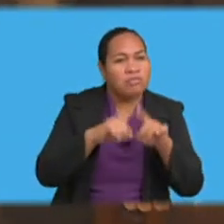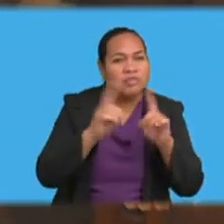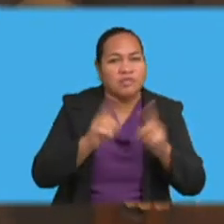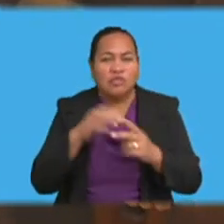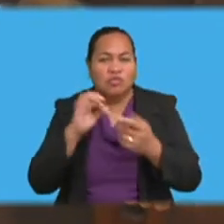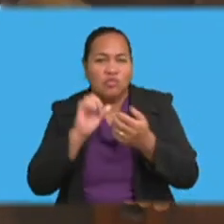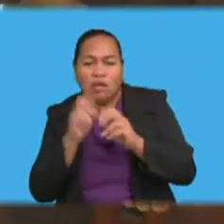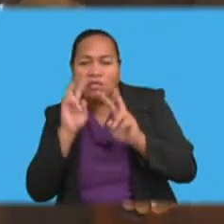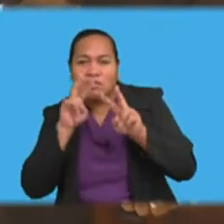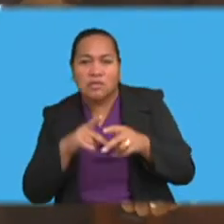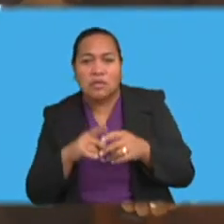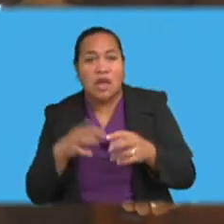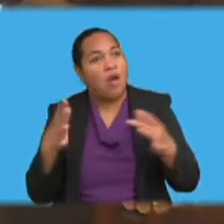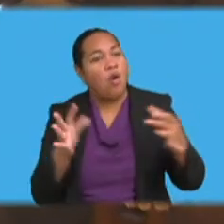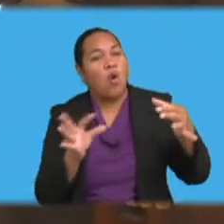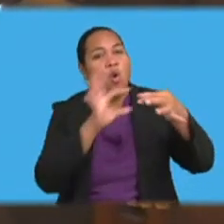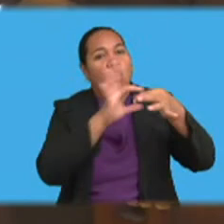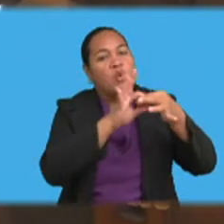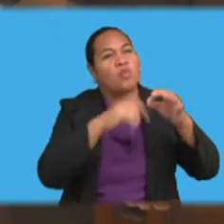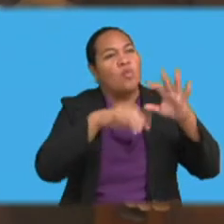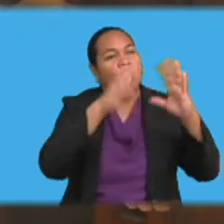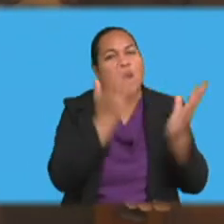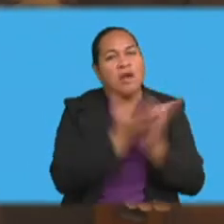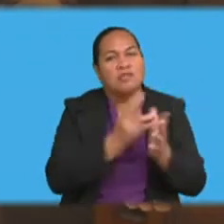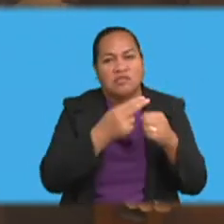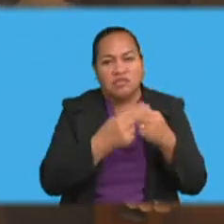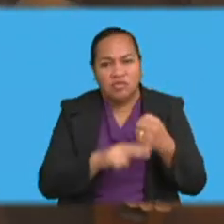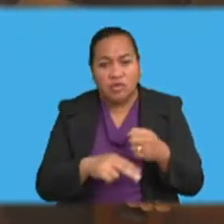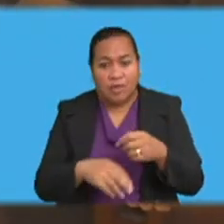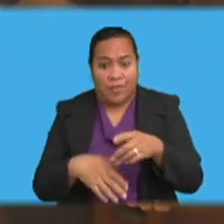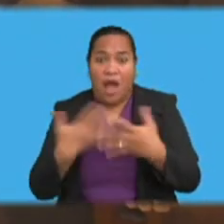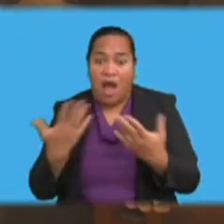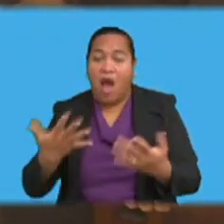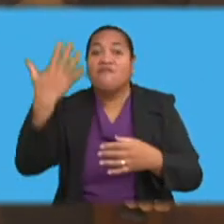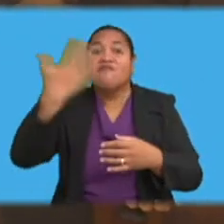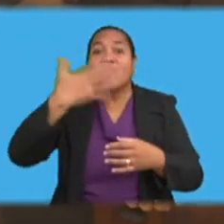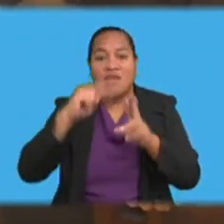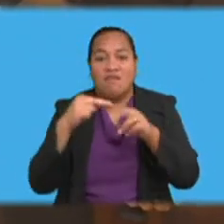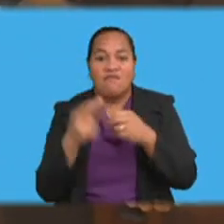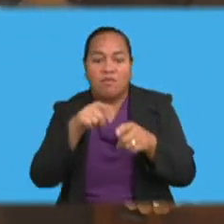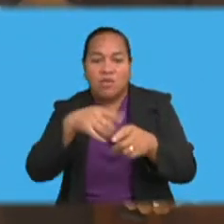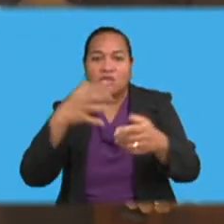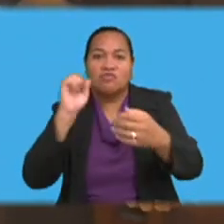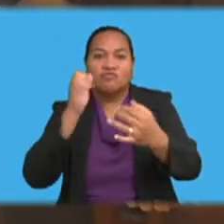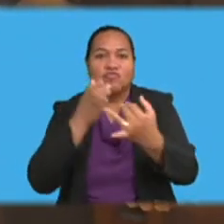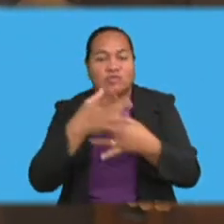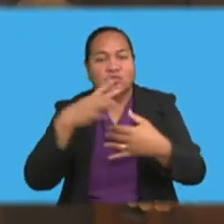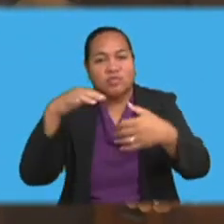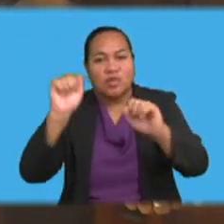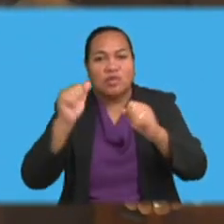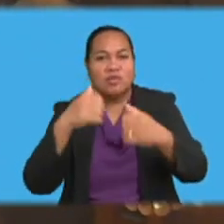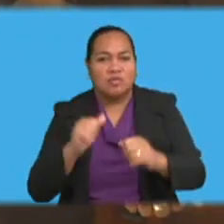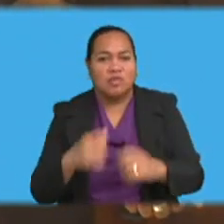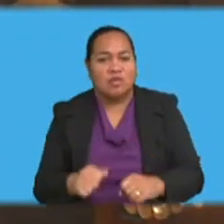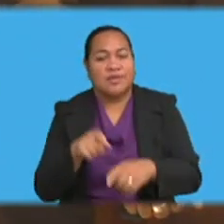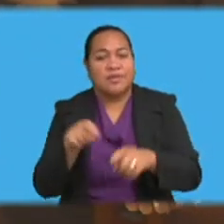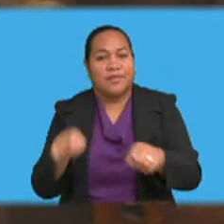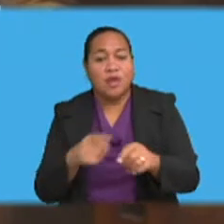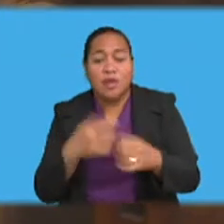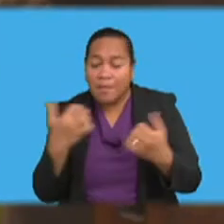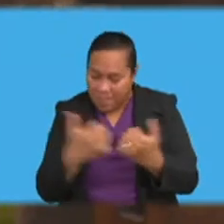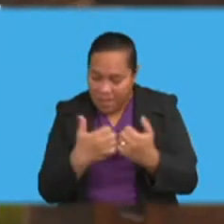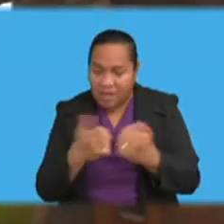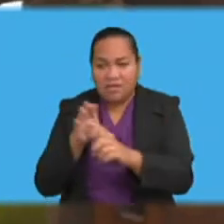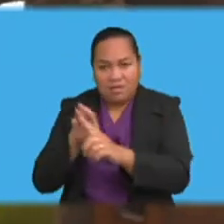rest of the country and the world. Sarema has helped over 15 families get Wailesi. She is an example of how many people like her that are helping